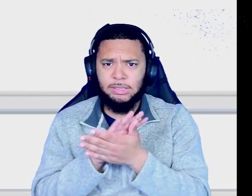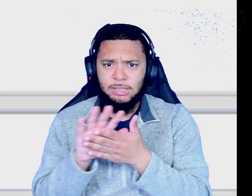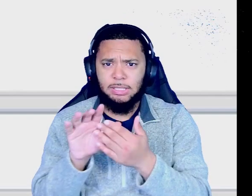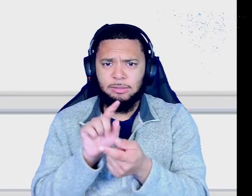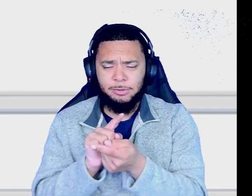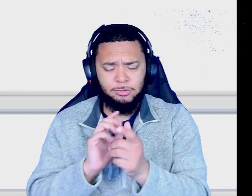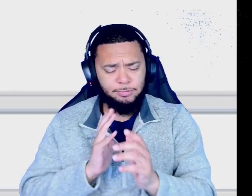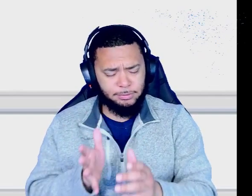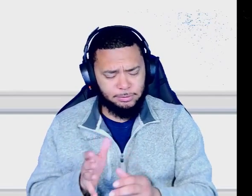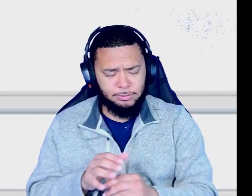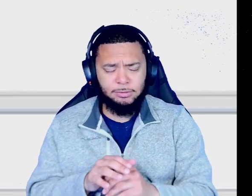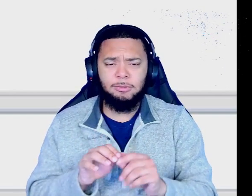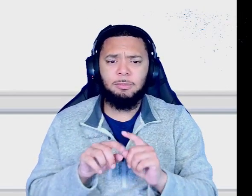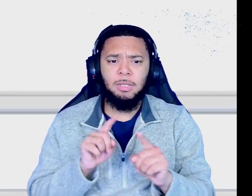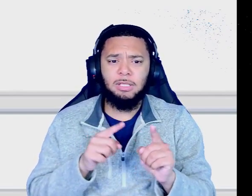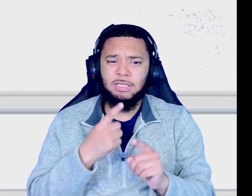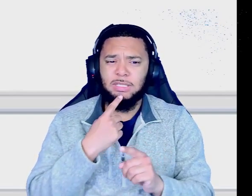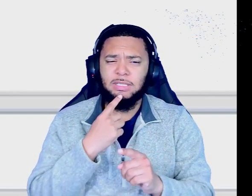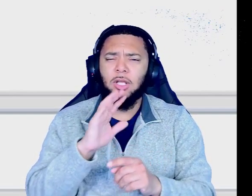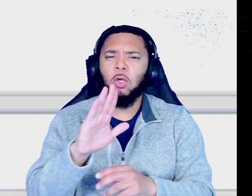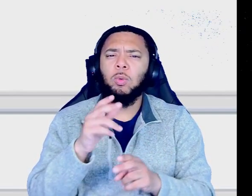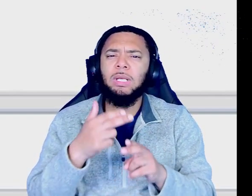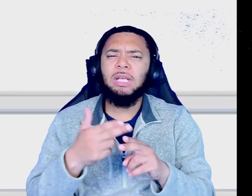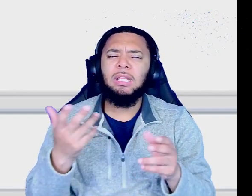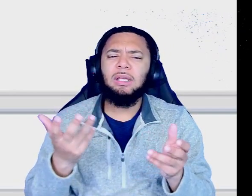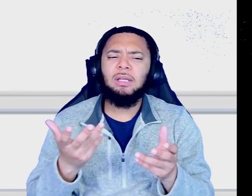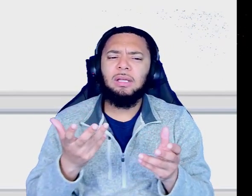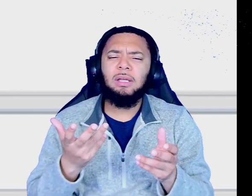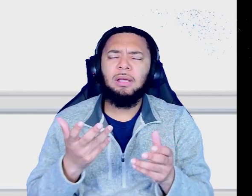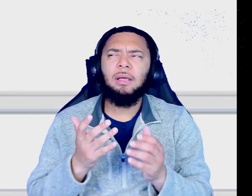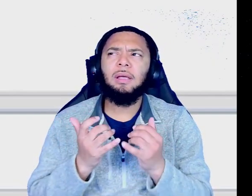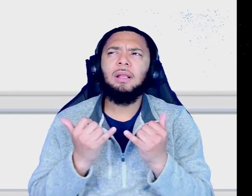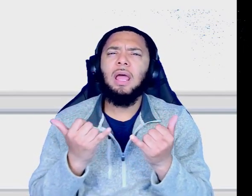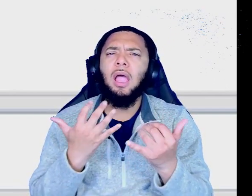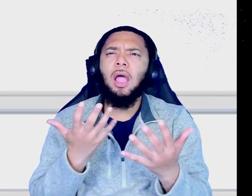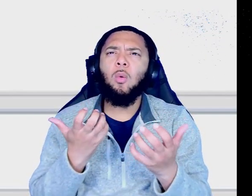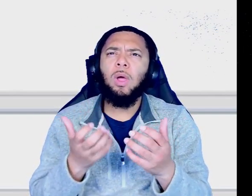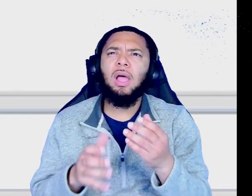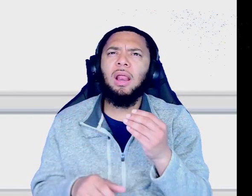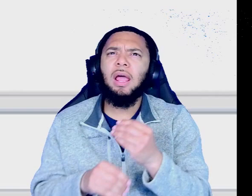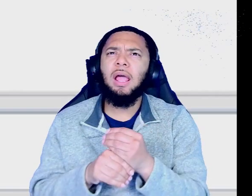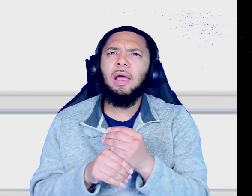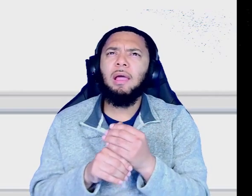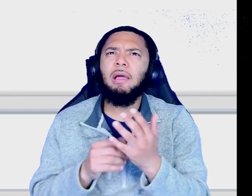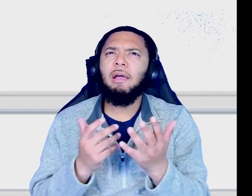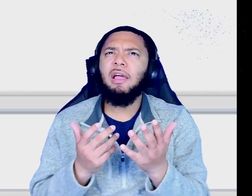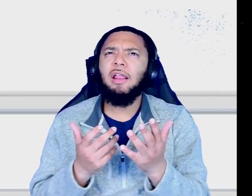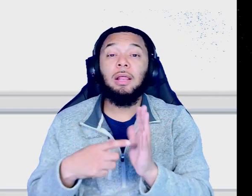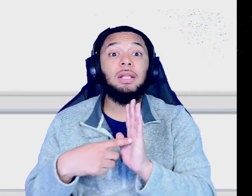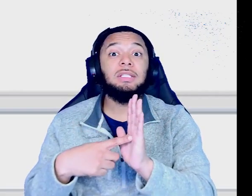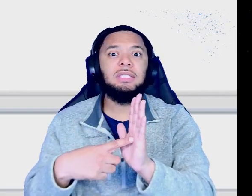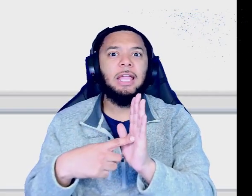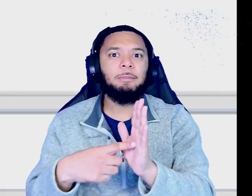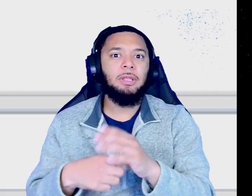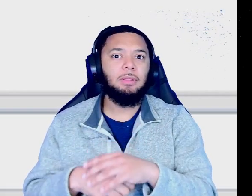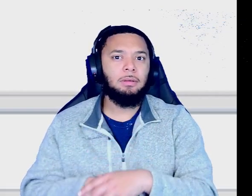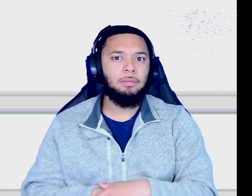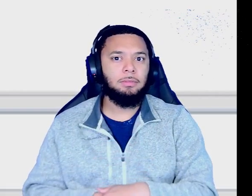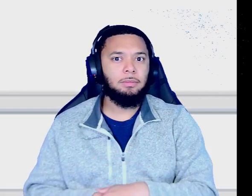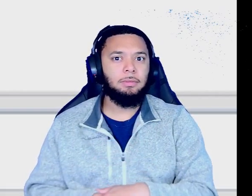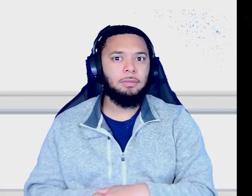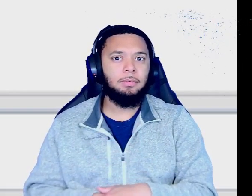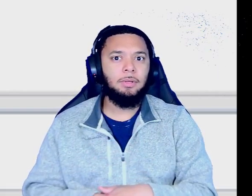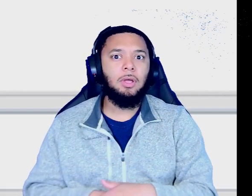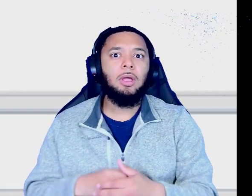That's fine. But when it says what is your name, what if I wanted to give them an example of a